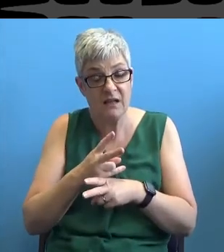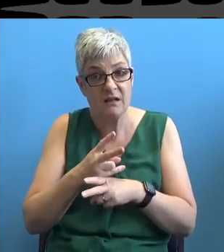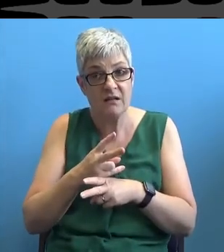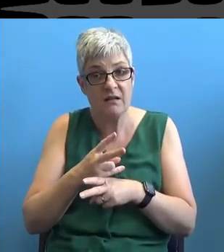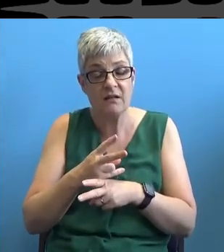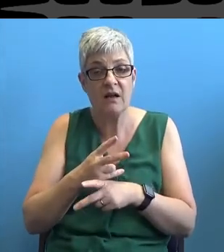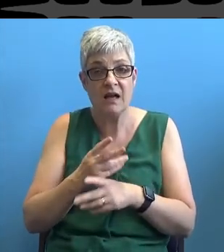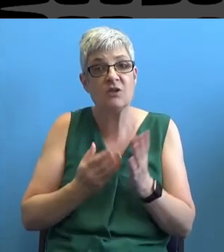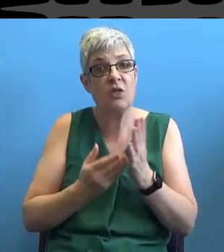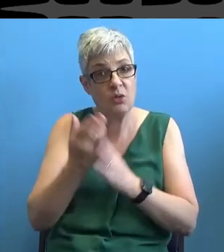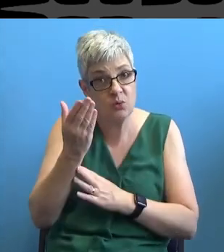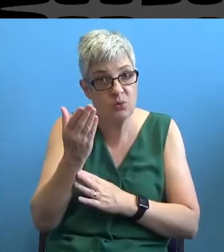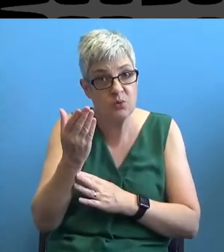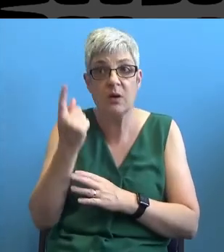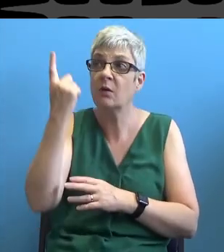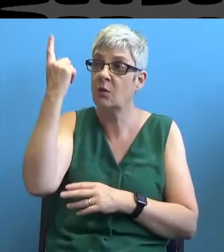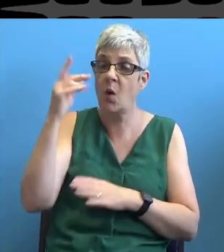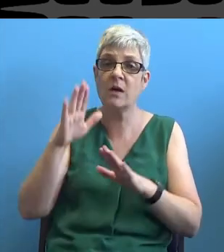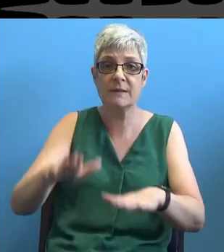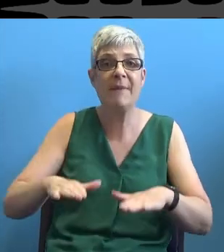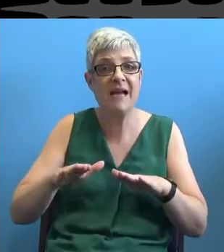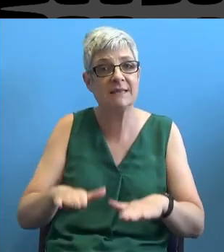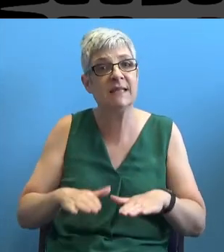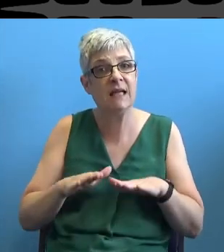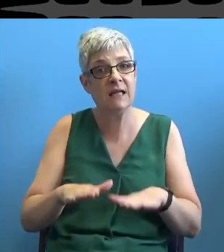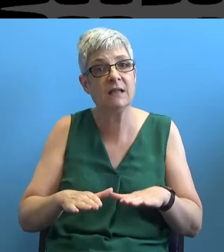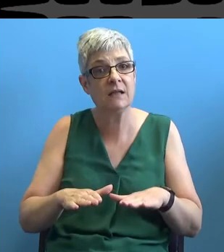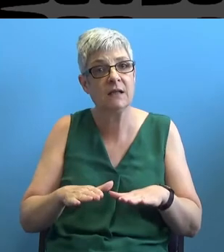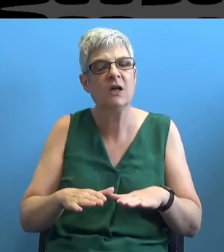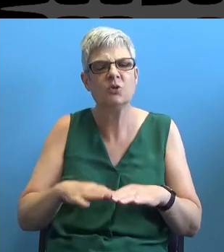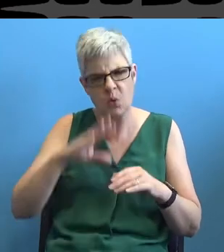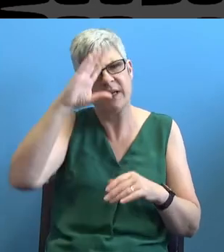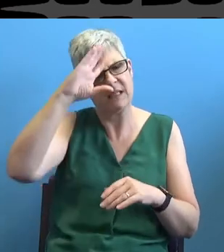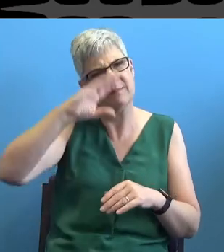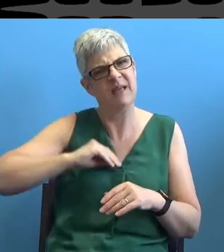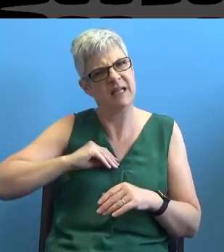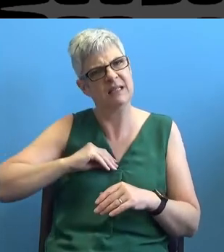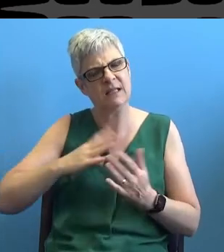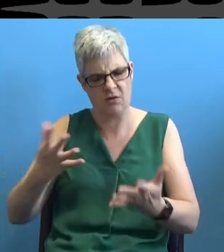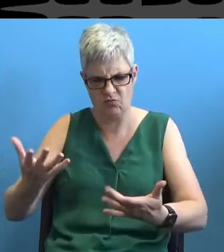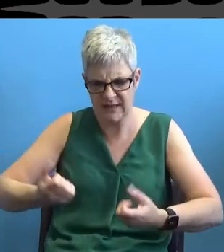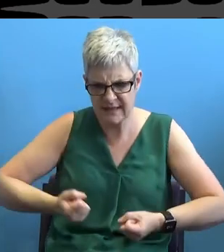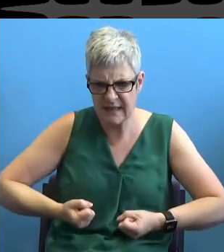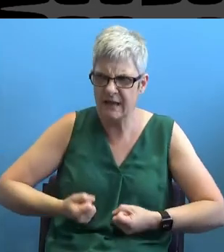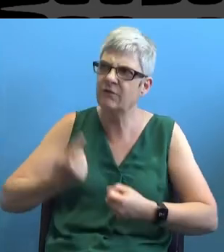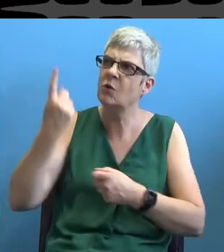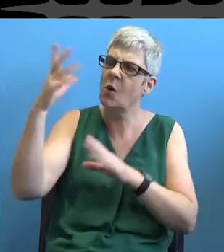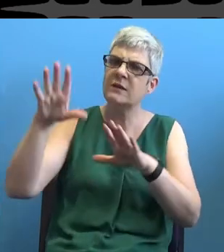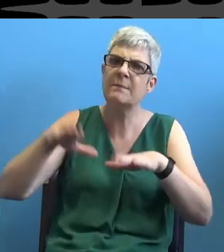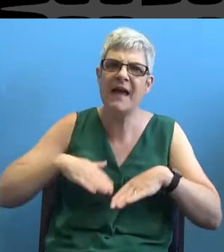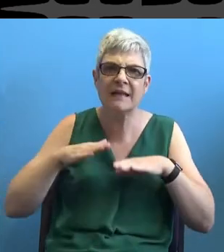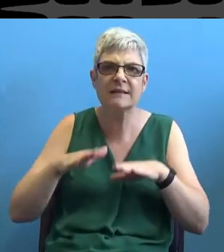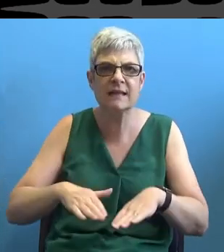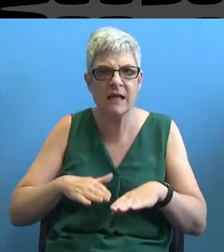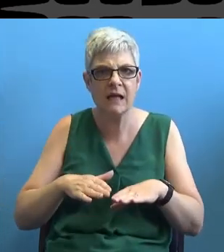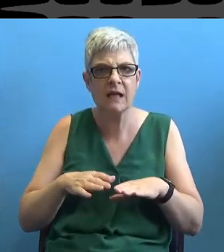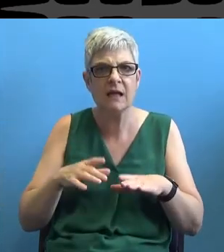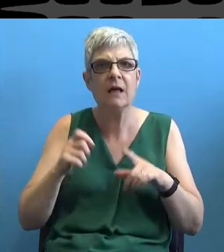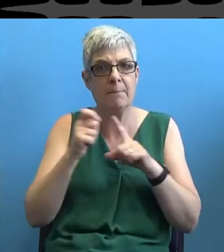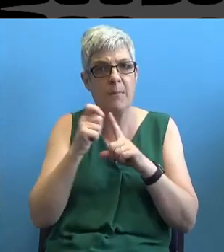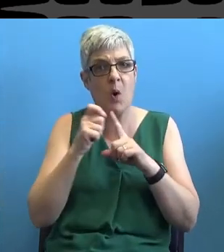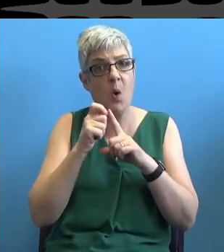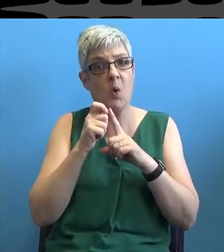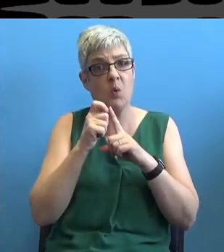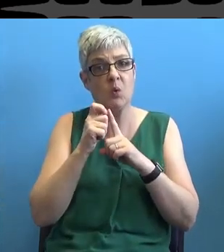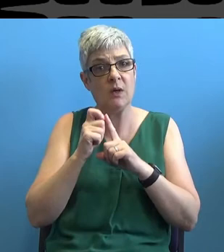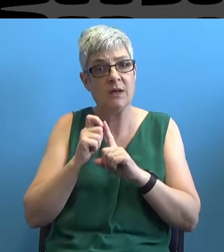mercy. That is, it's the experience of having received the mercy of God that Paul's faithful service was rooted in.